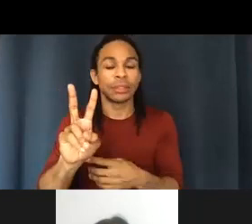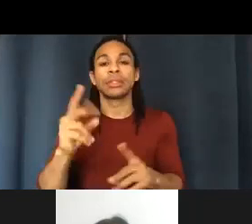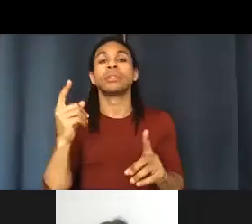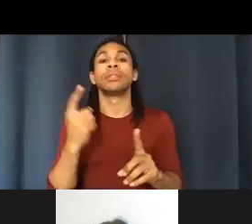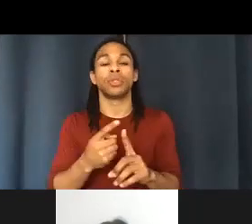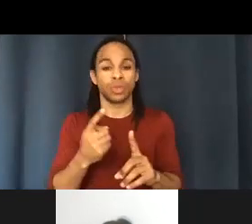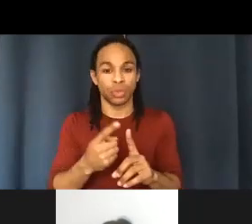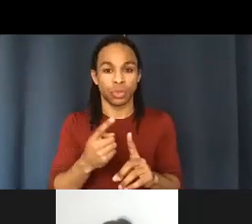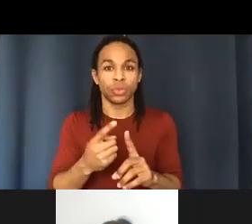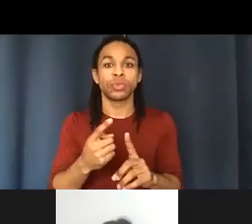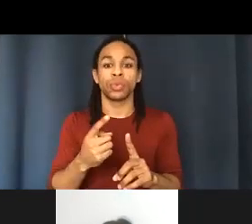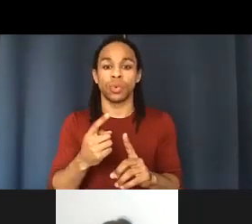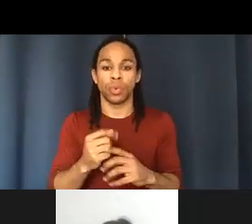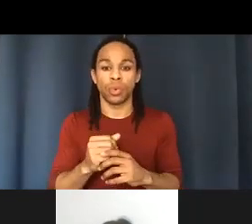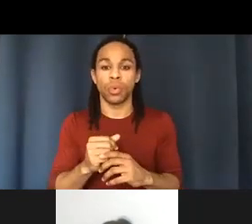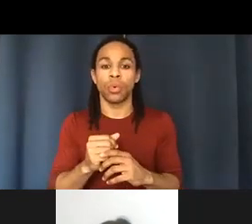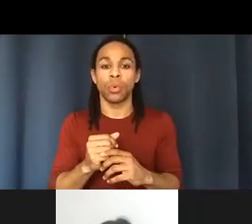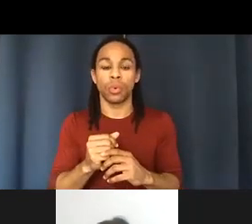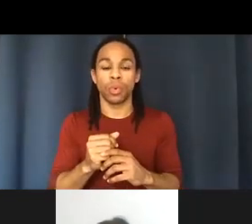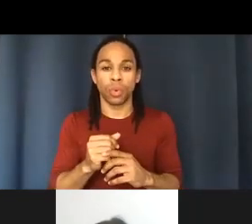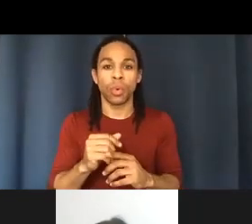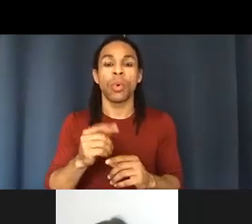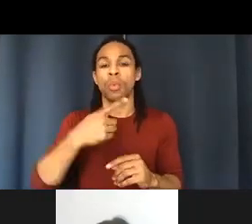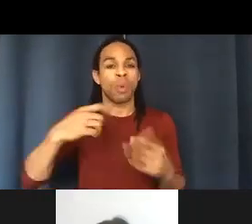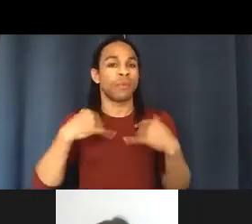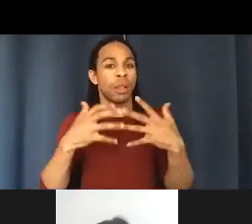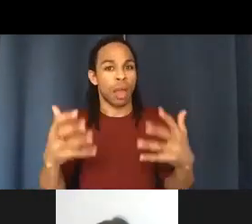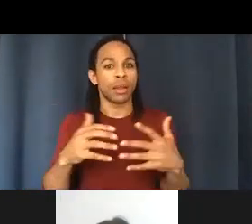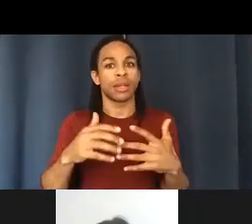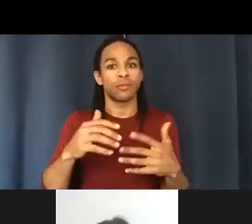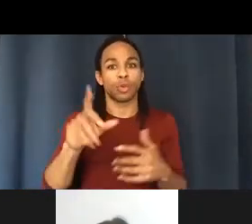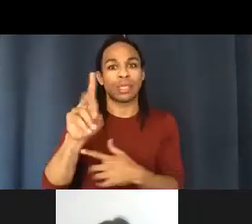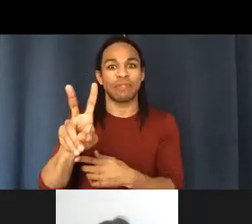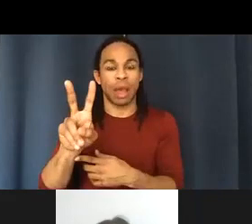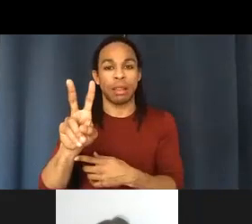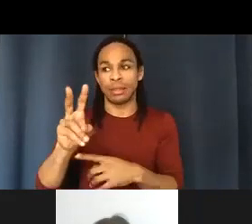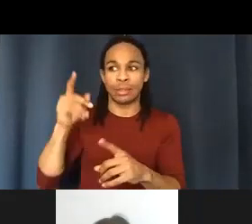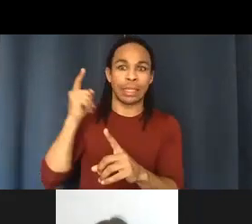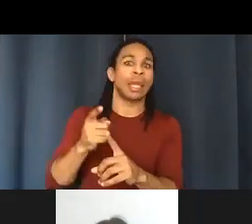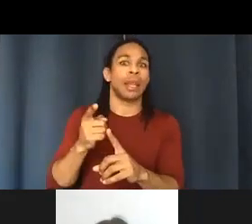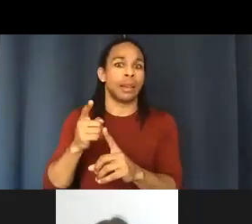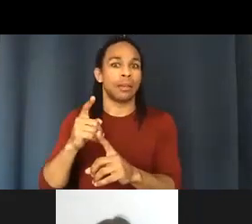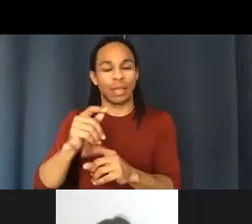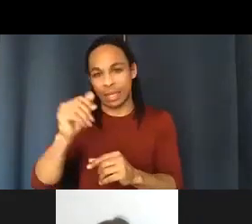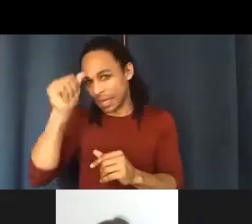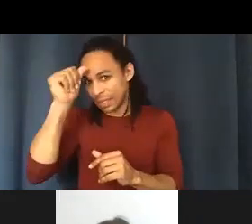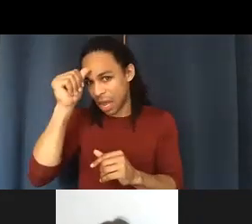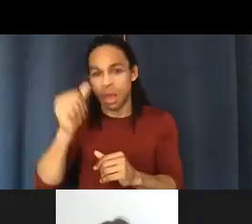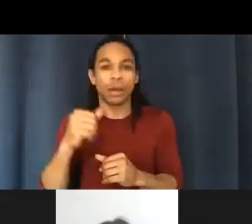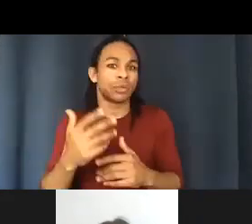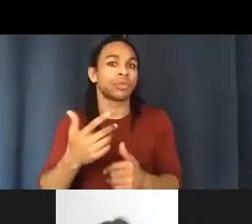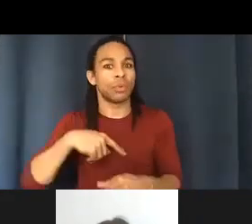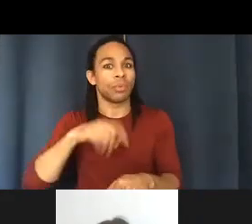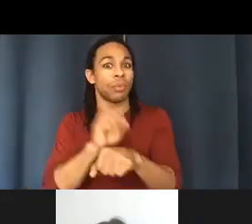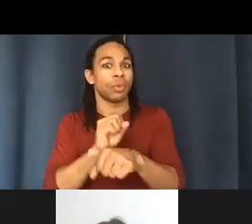helpline, and there's also need to understand newer, forms and vulnerabilities, because